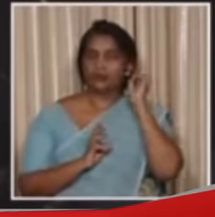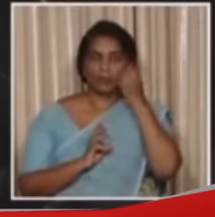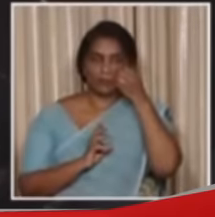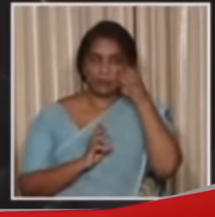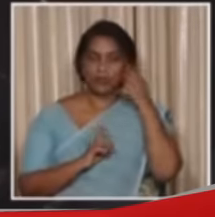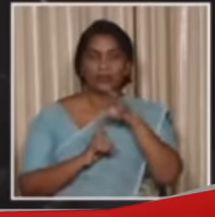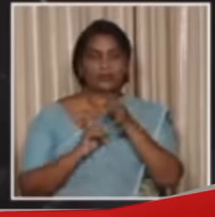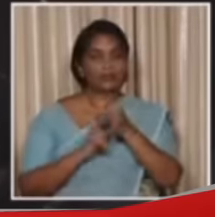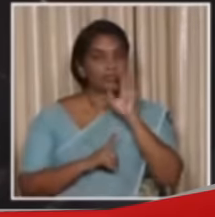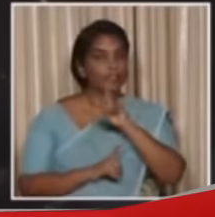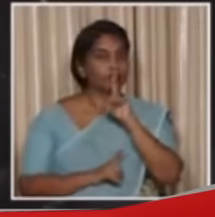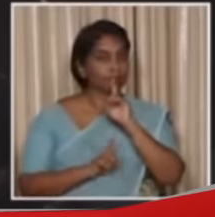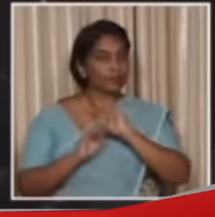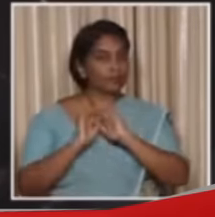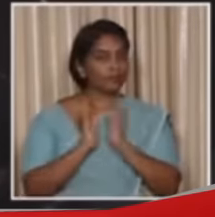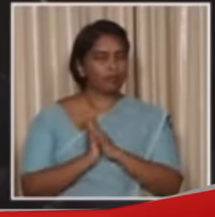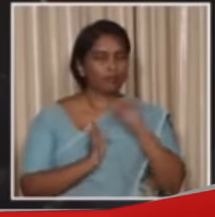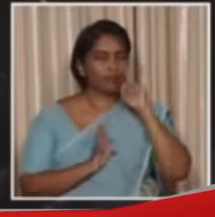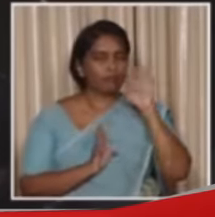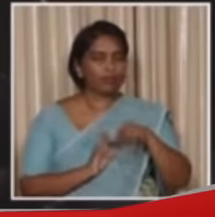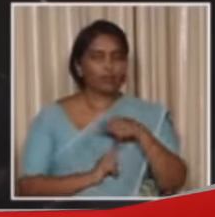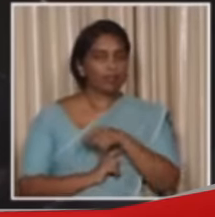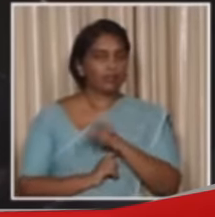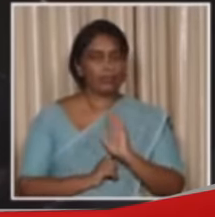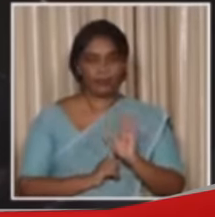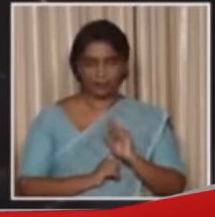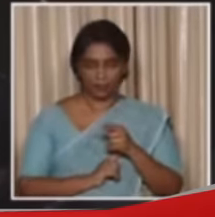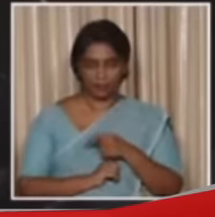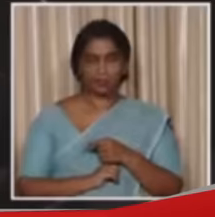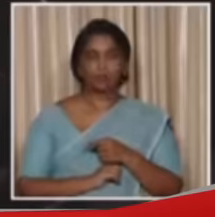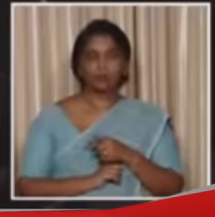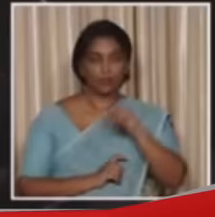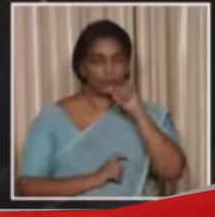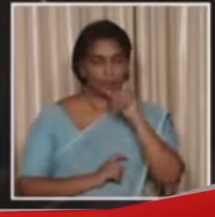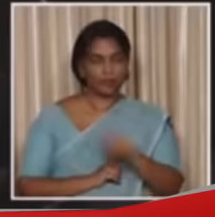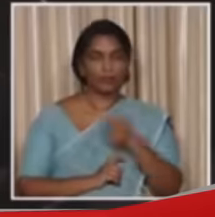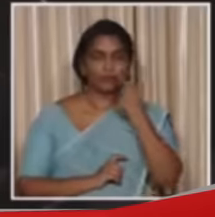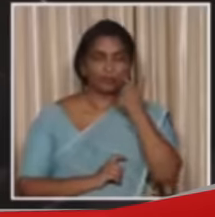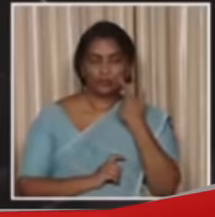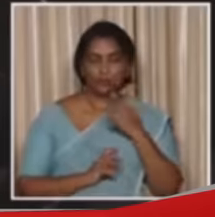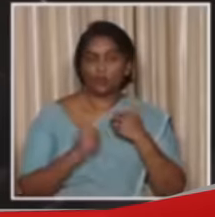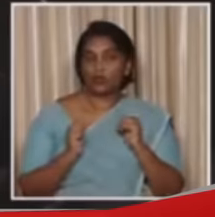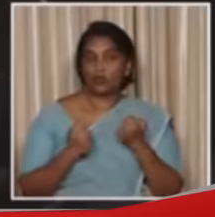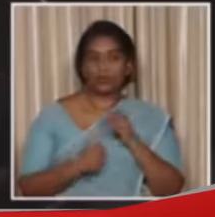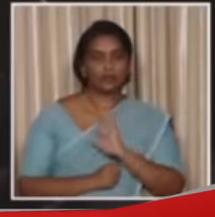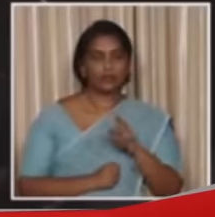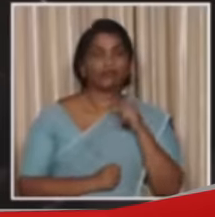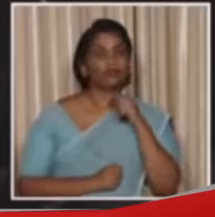It was in fact very threatening and extremely dangerous and